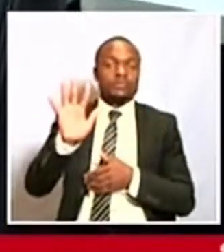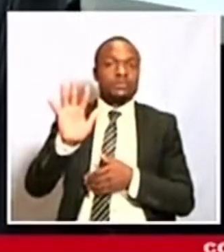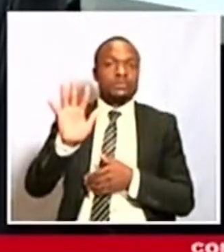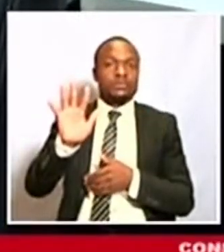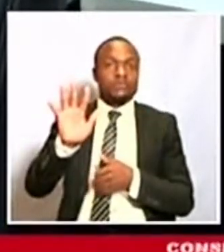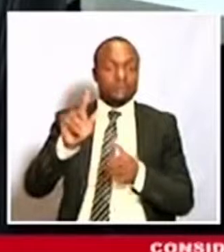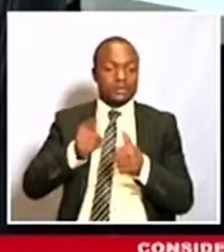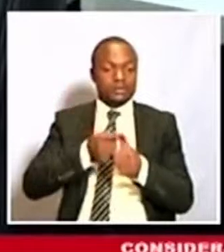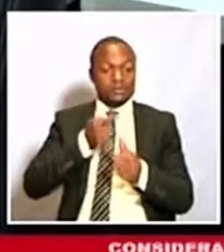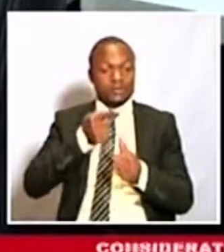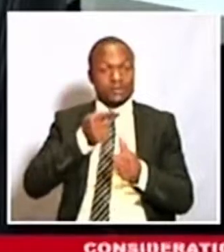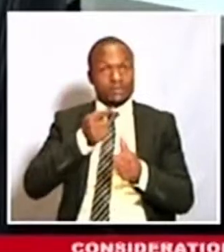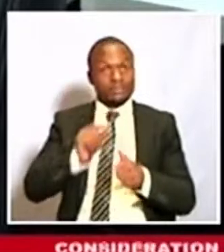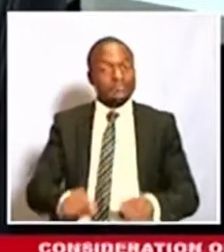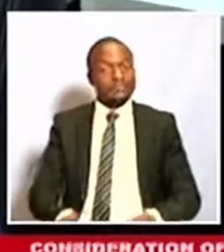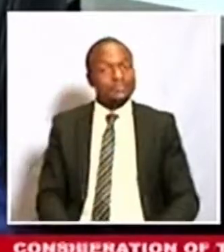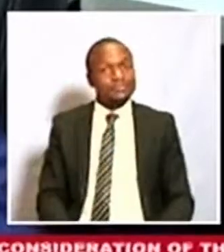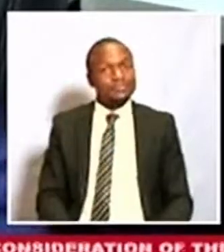April.